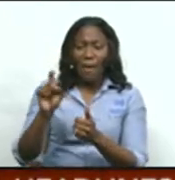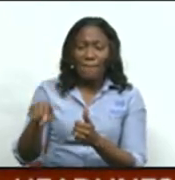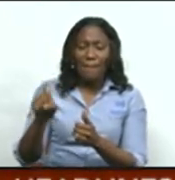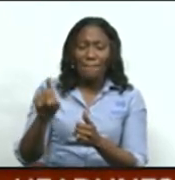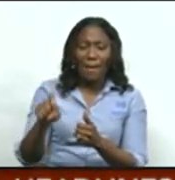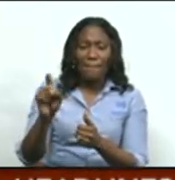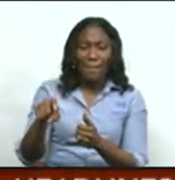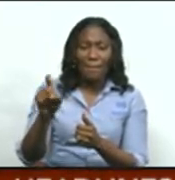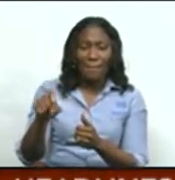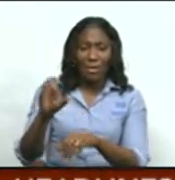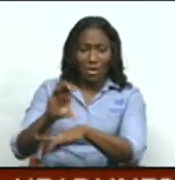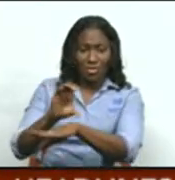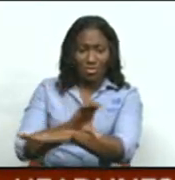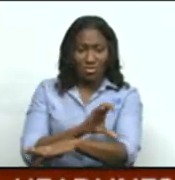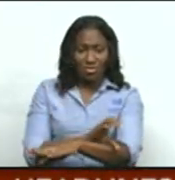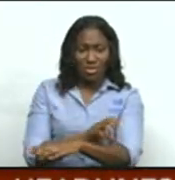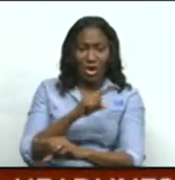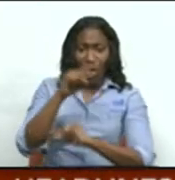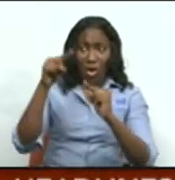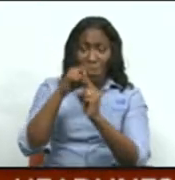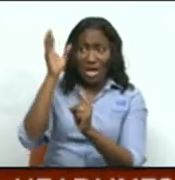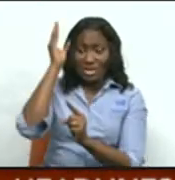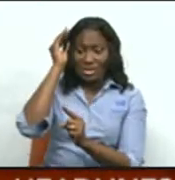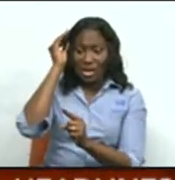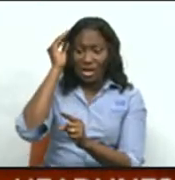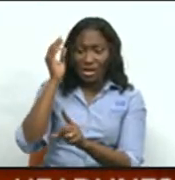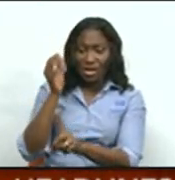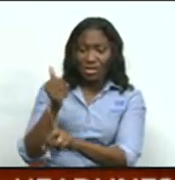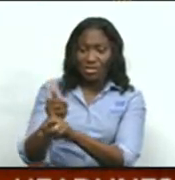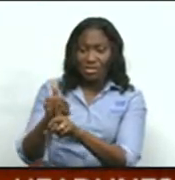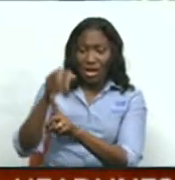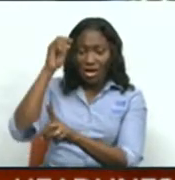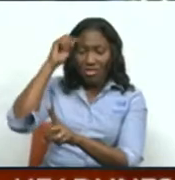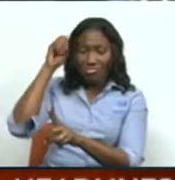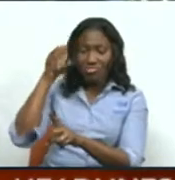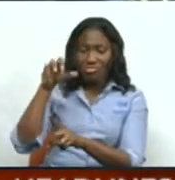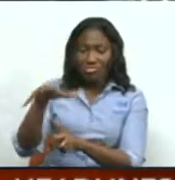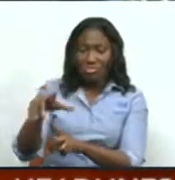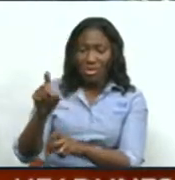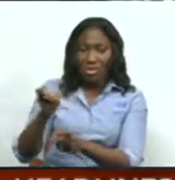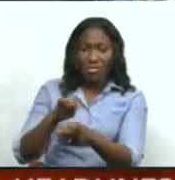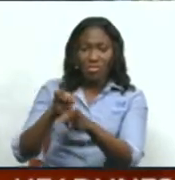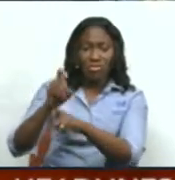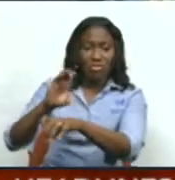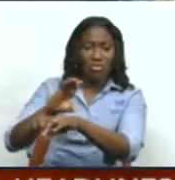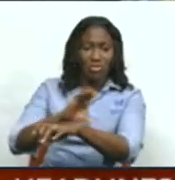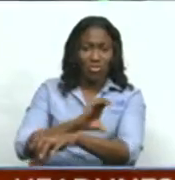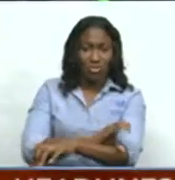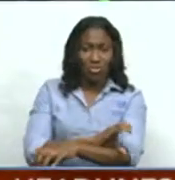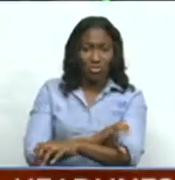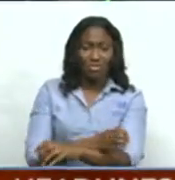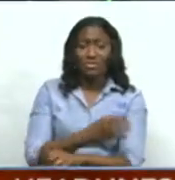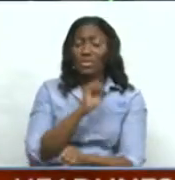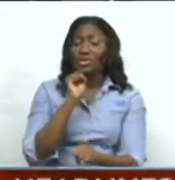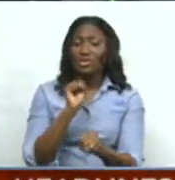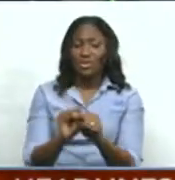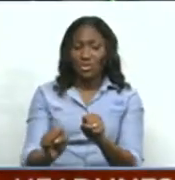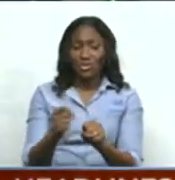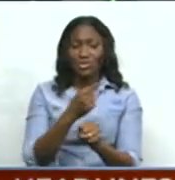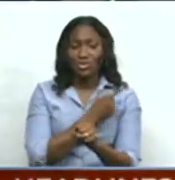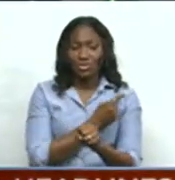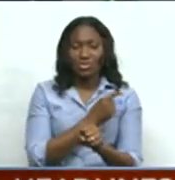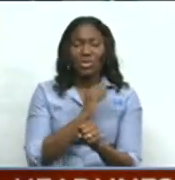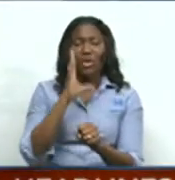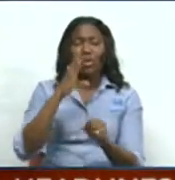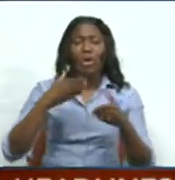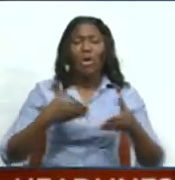is, you know, can you get left mouse, right mouse, like mouse down, mouse up. Now, according to Neuralink, the goal of the project is to give